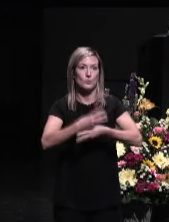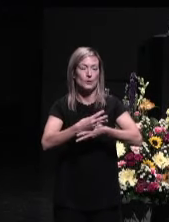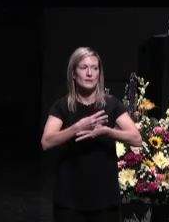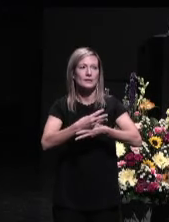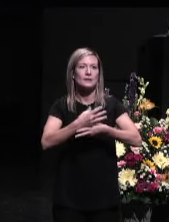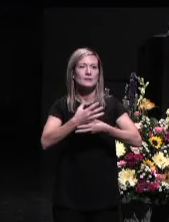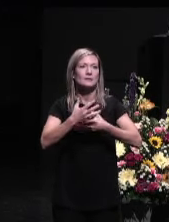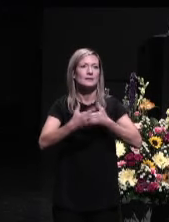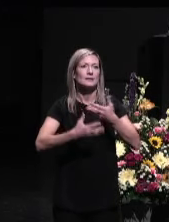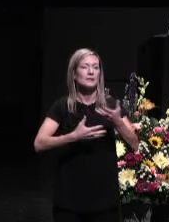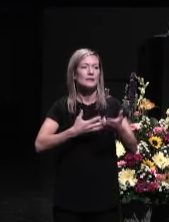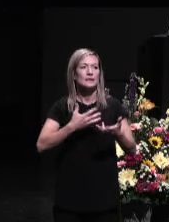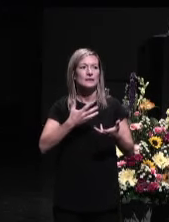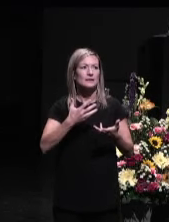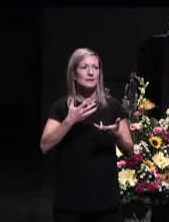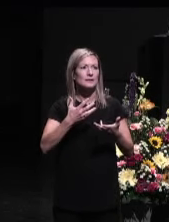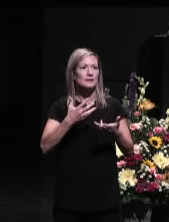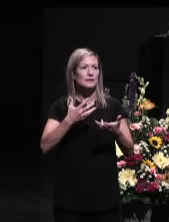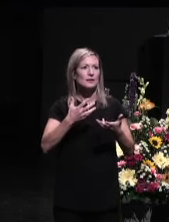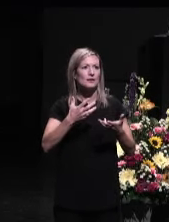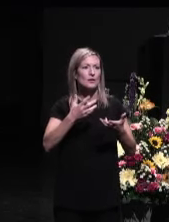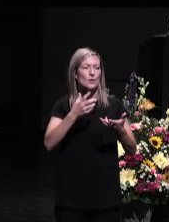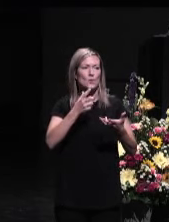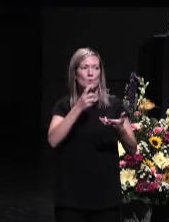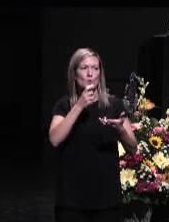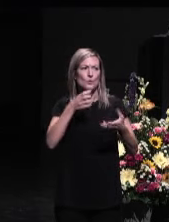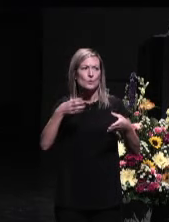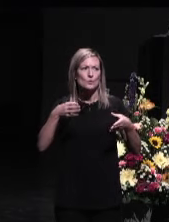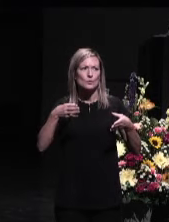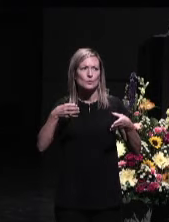the kind of dynamics that go into it.